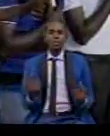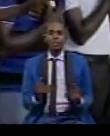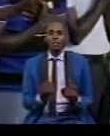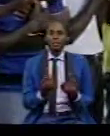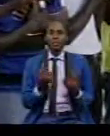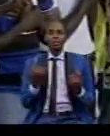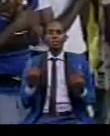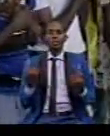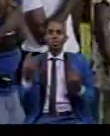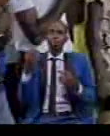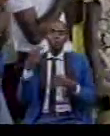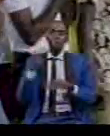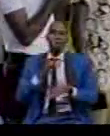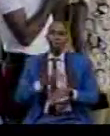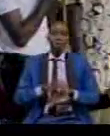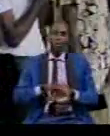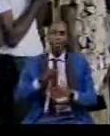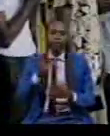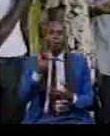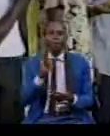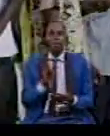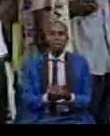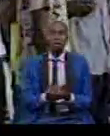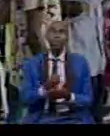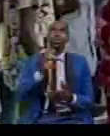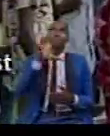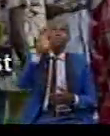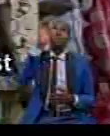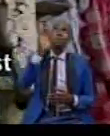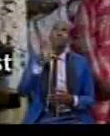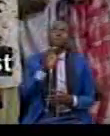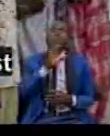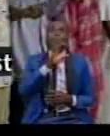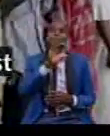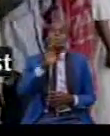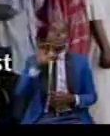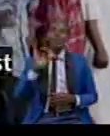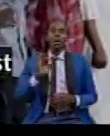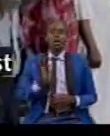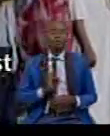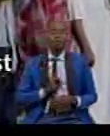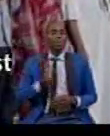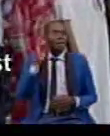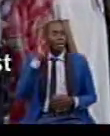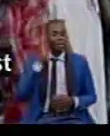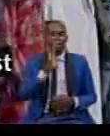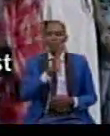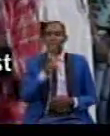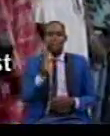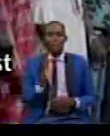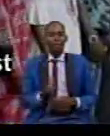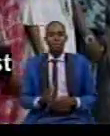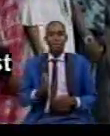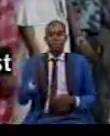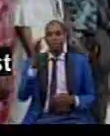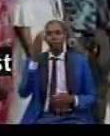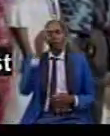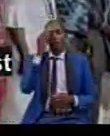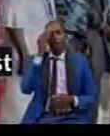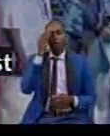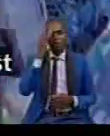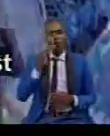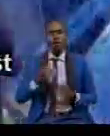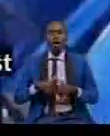the reigning redeemer for the repentant and the righteous. Look at Luke